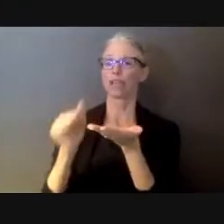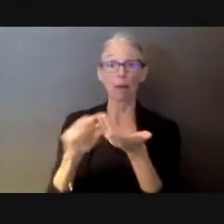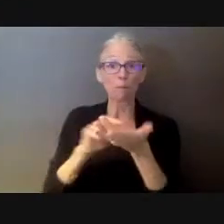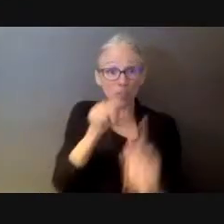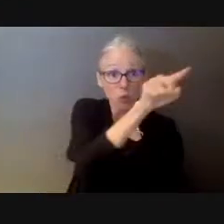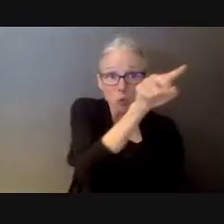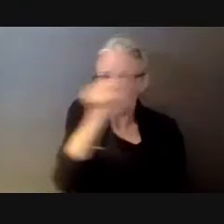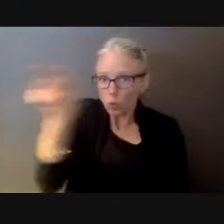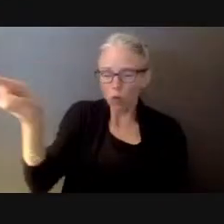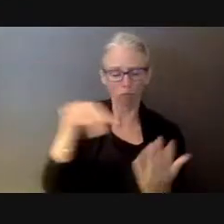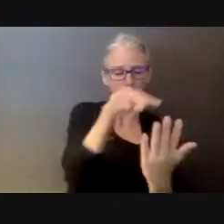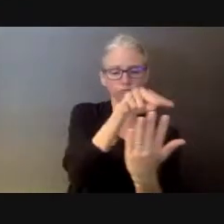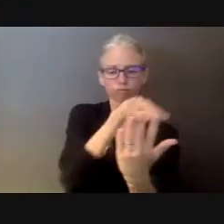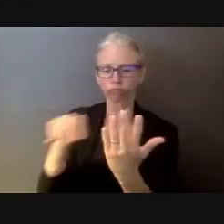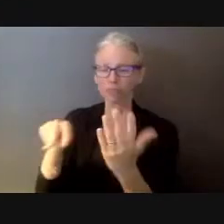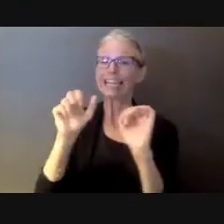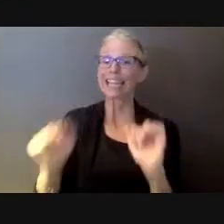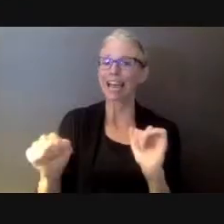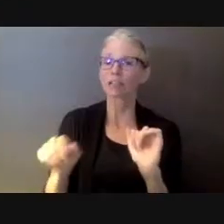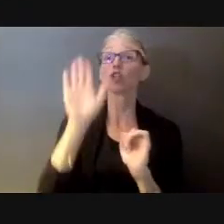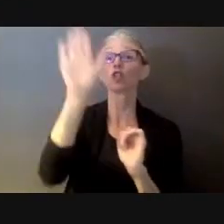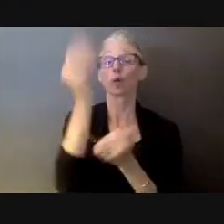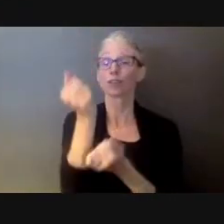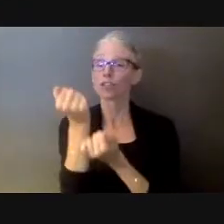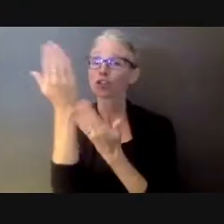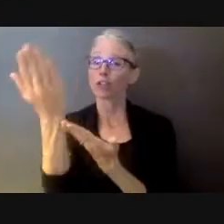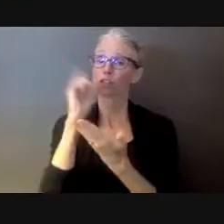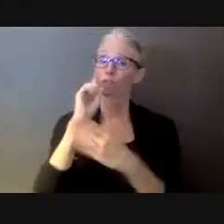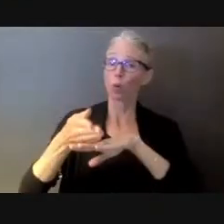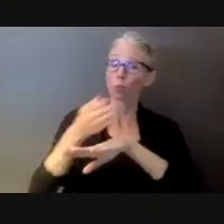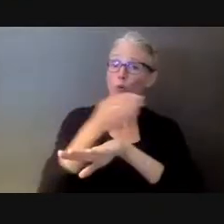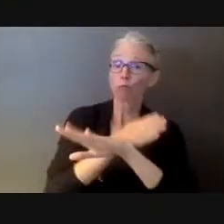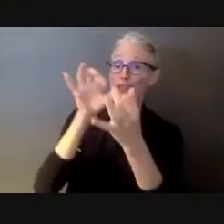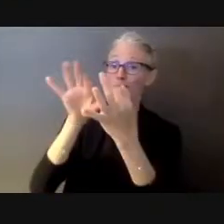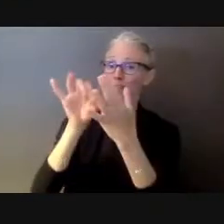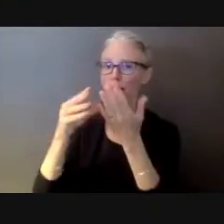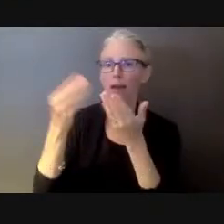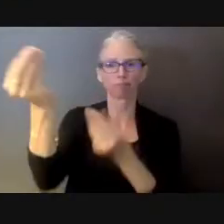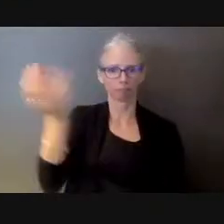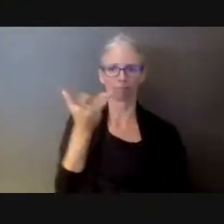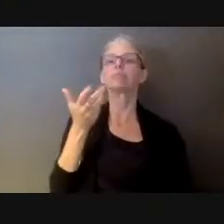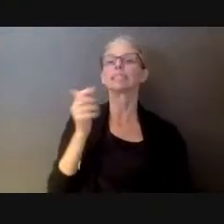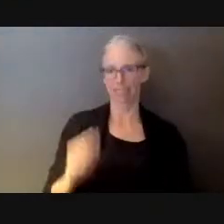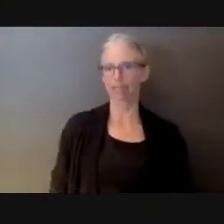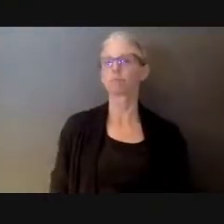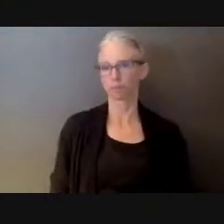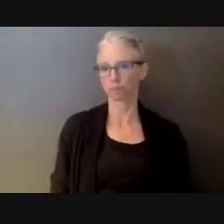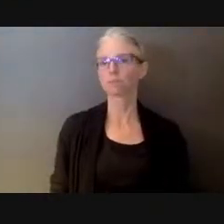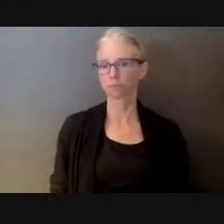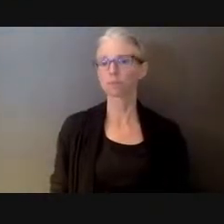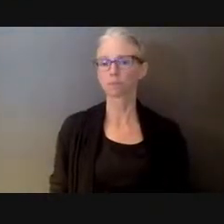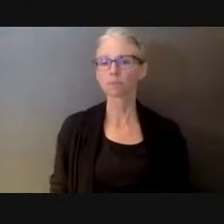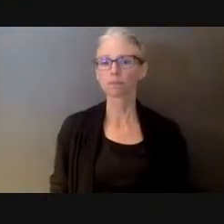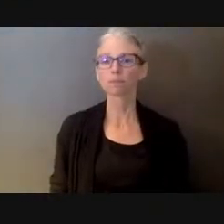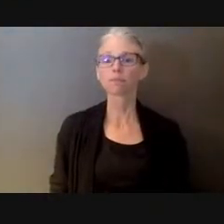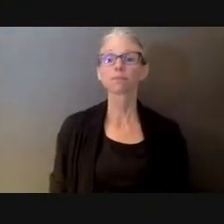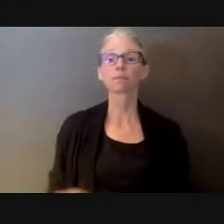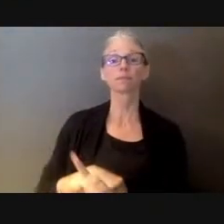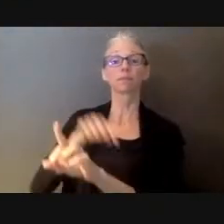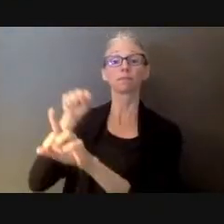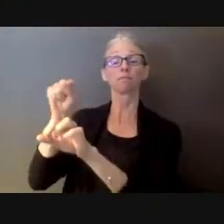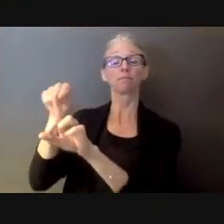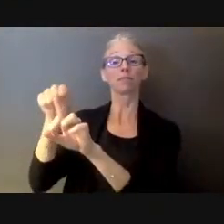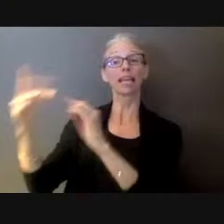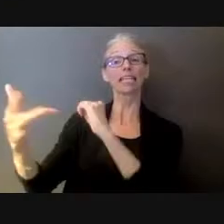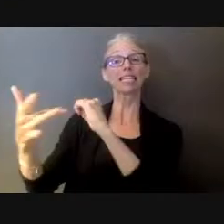suggestions on how it can be improved. And I've actually worked with this committee, the technical